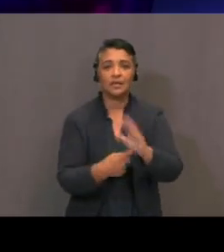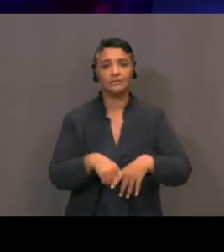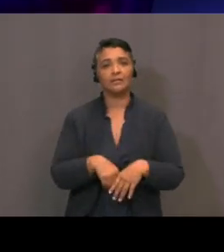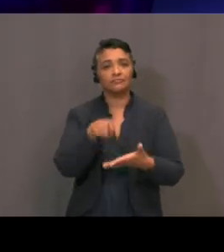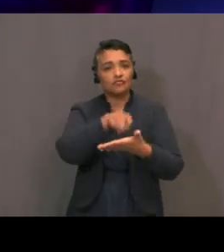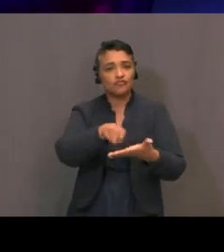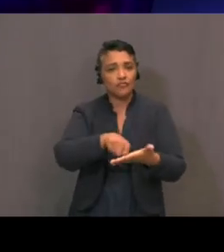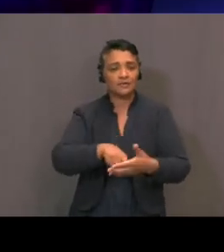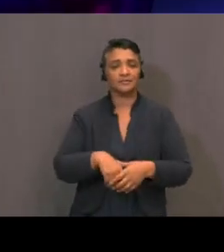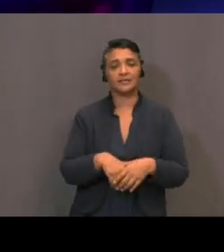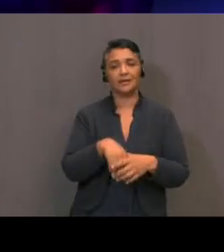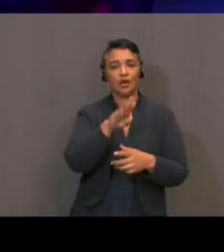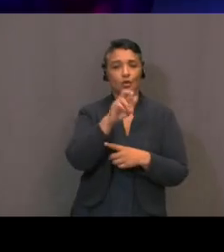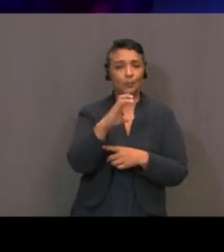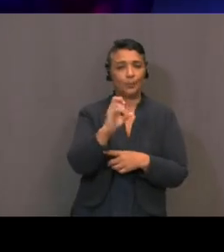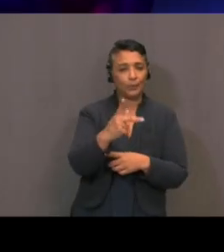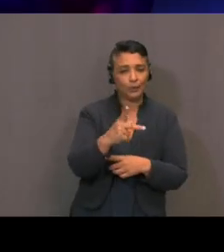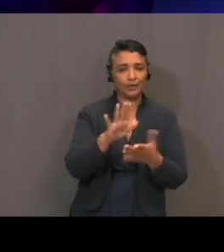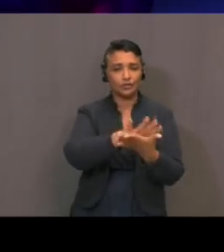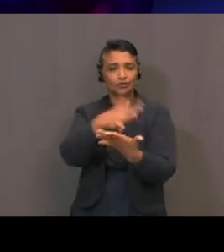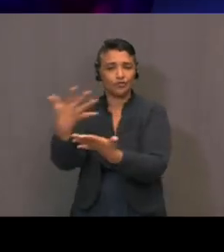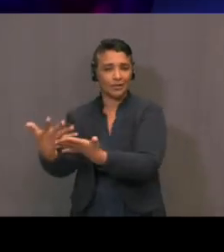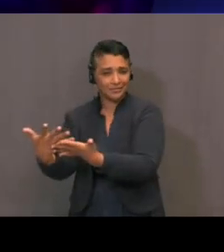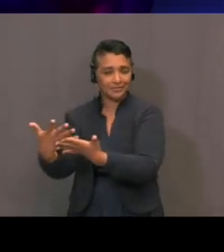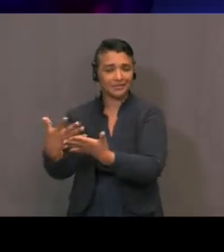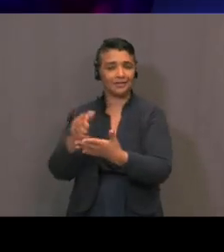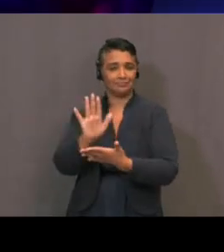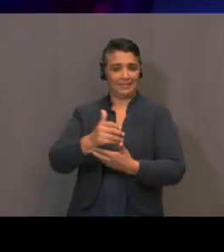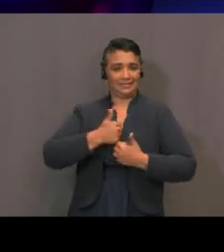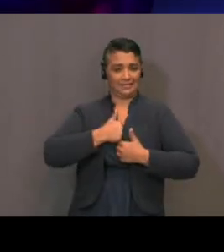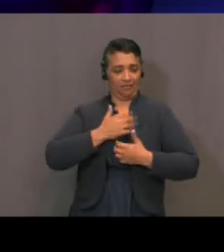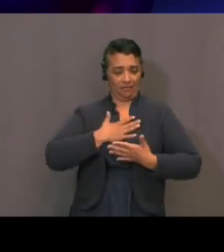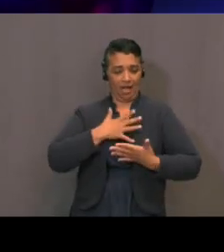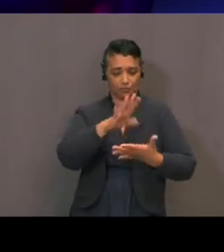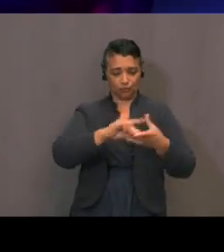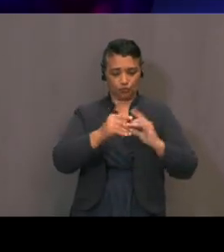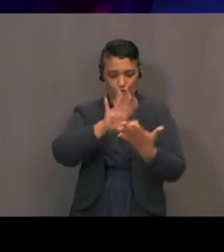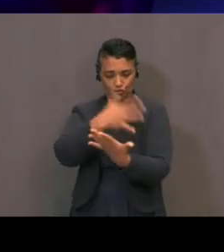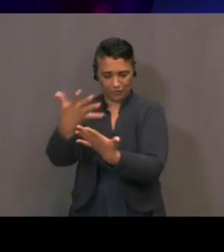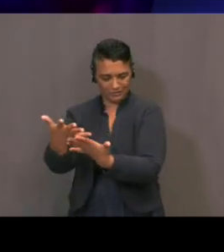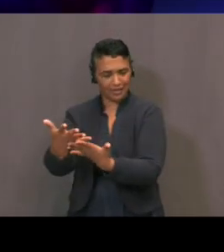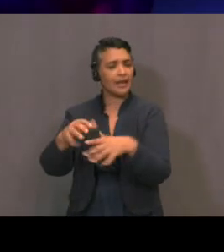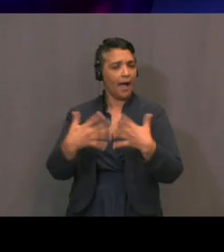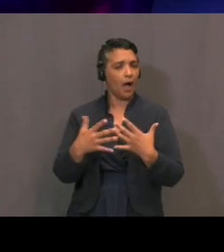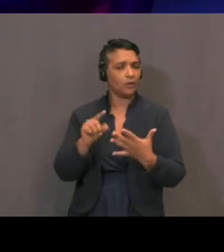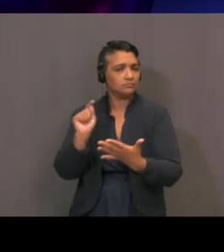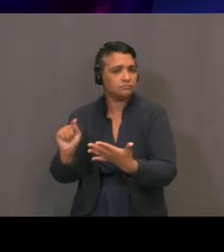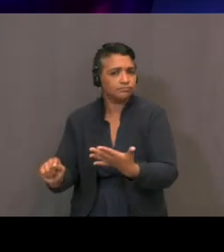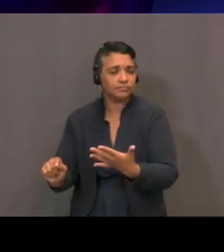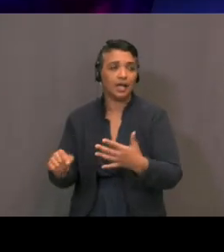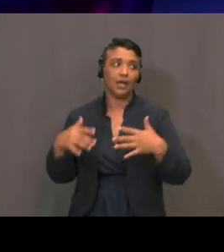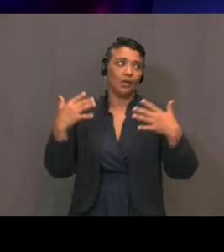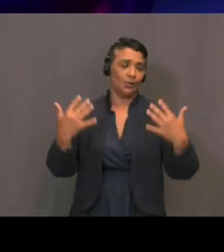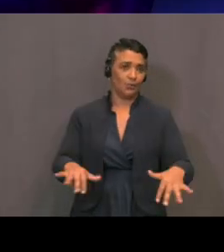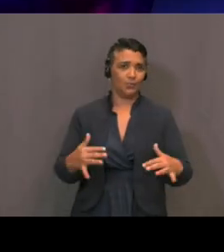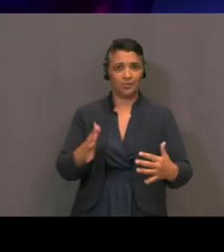as Heinrich Böll translating Salinger and Karen Blixen trying to translate herself, and what that led to. It's been an incredible journey,